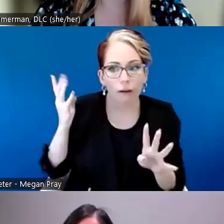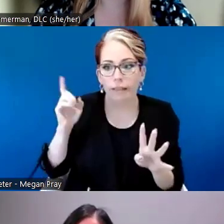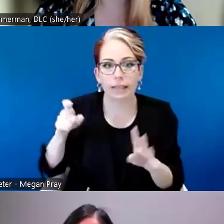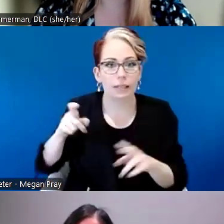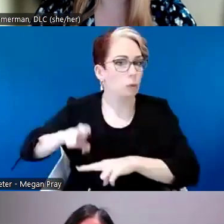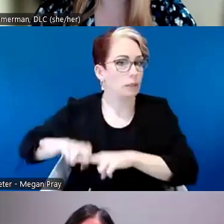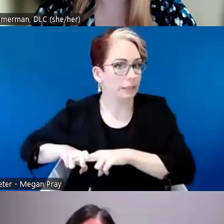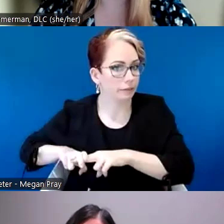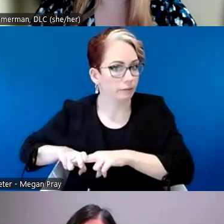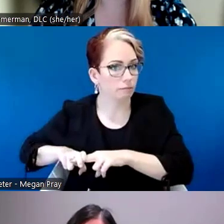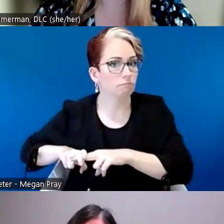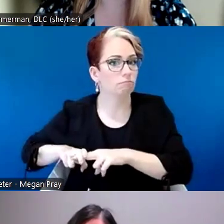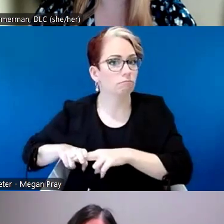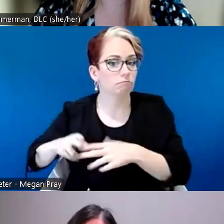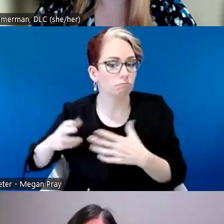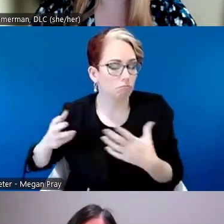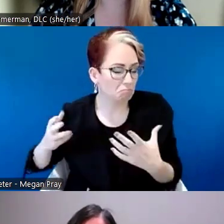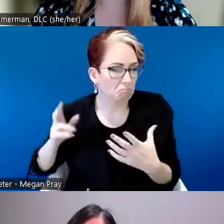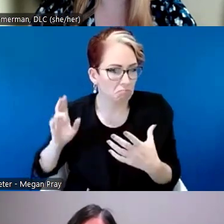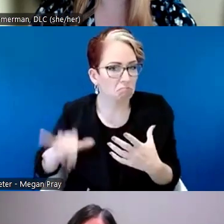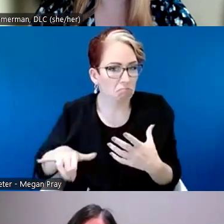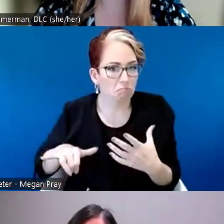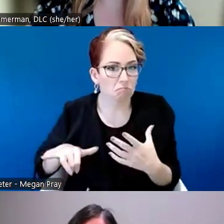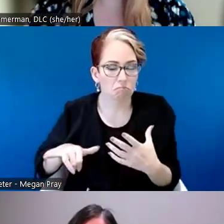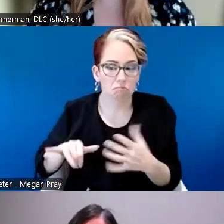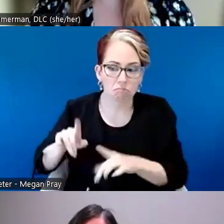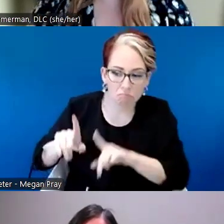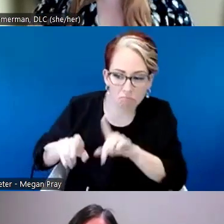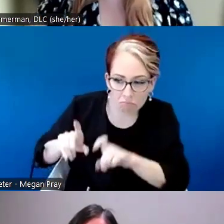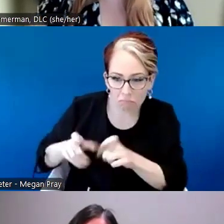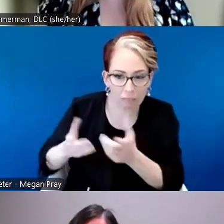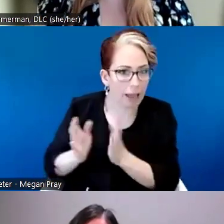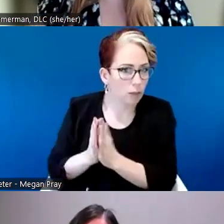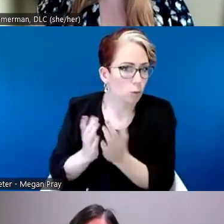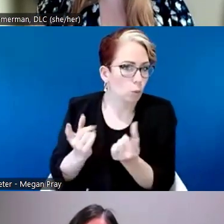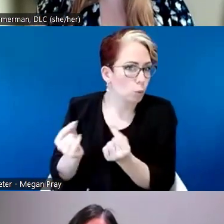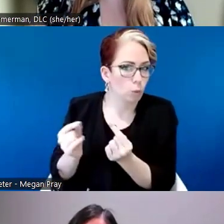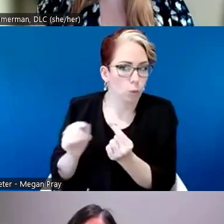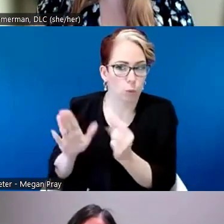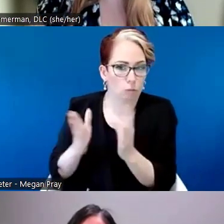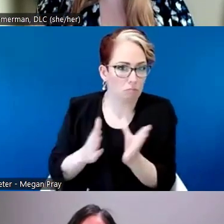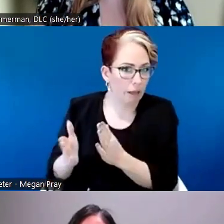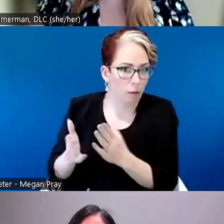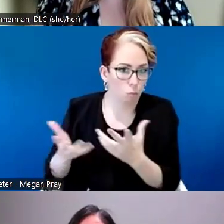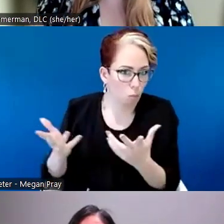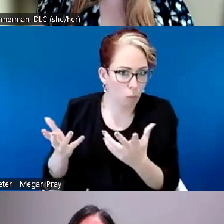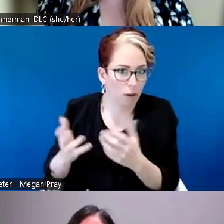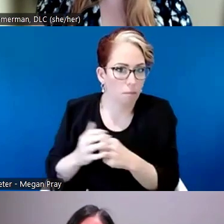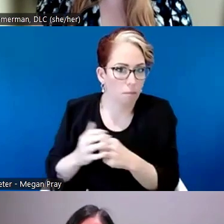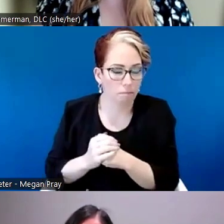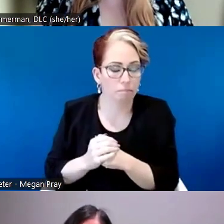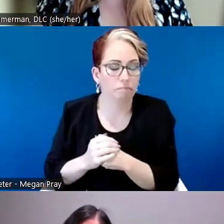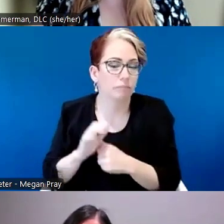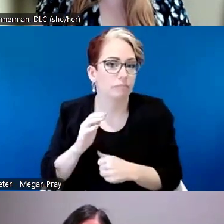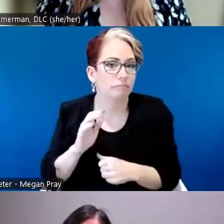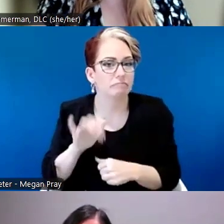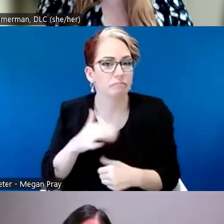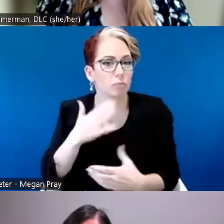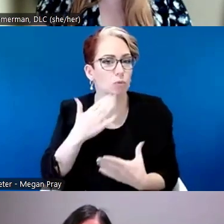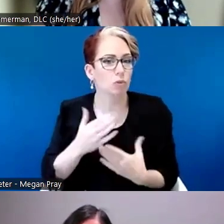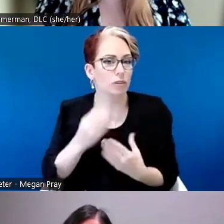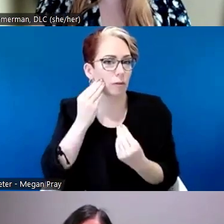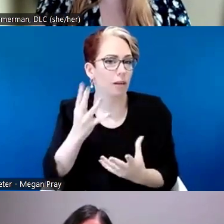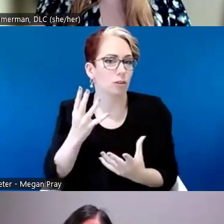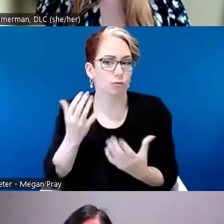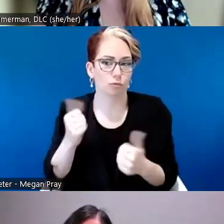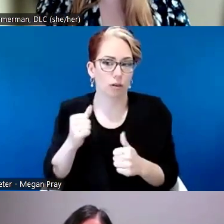sit, and what would you do in order to address that? It's good to kind of flesh out